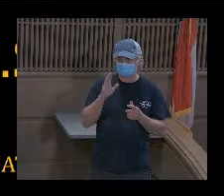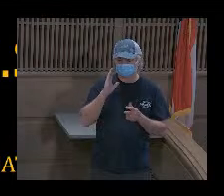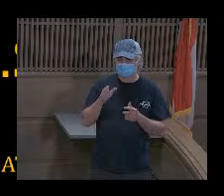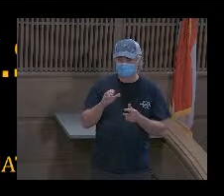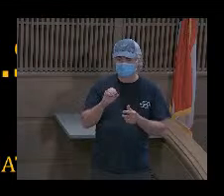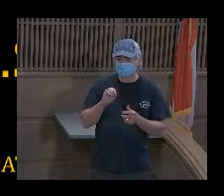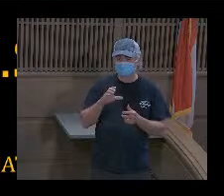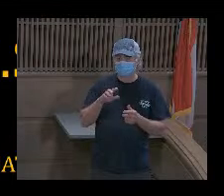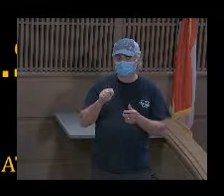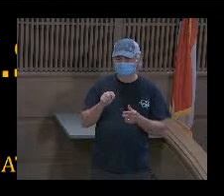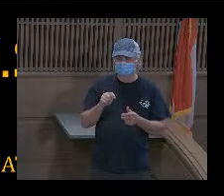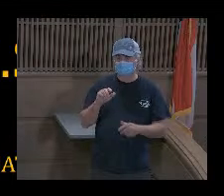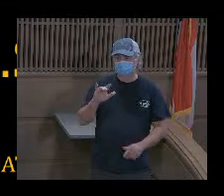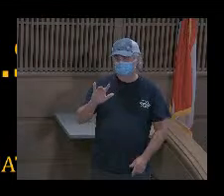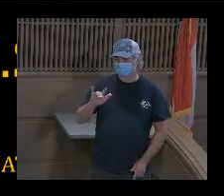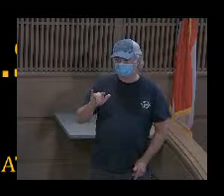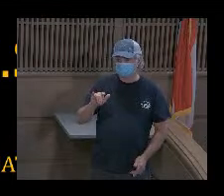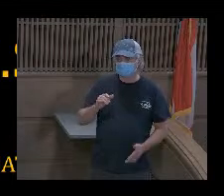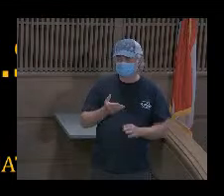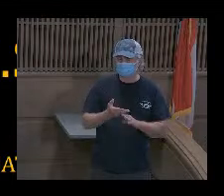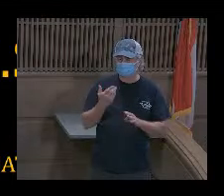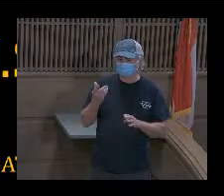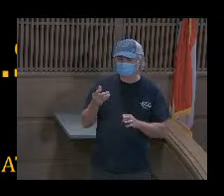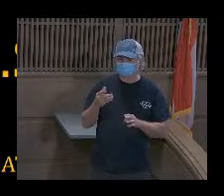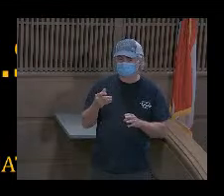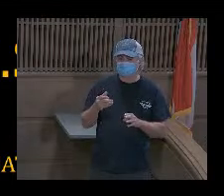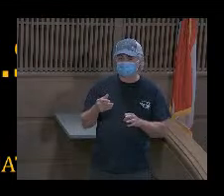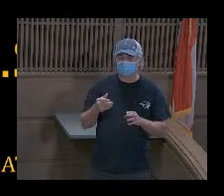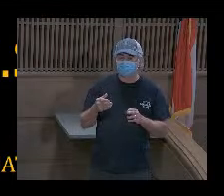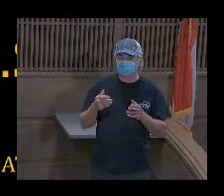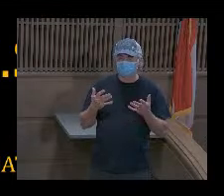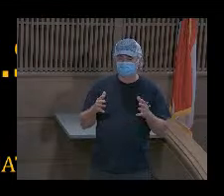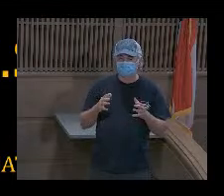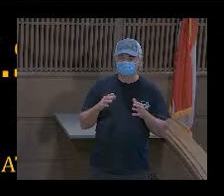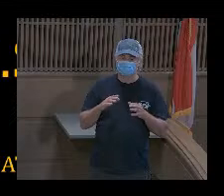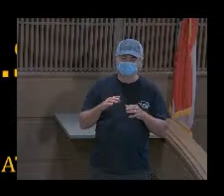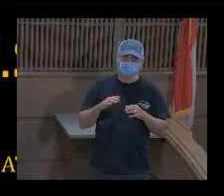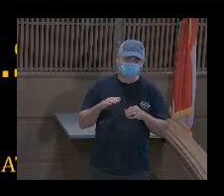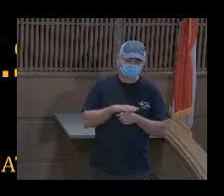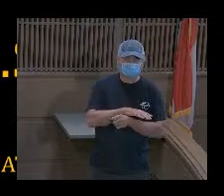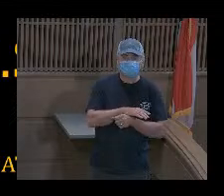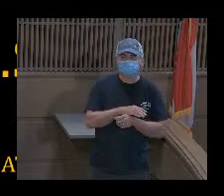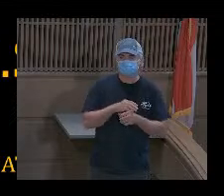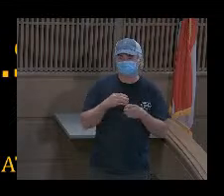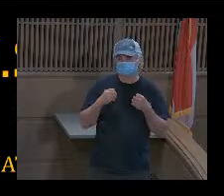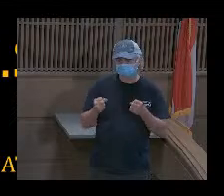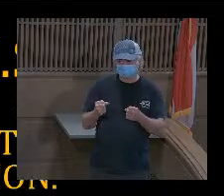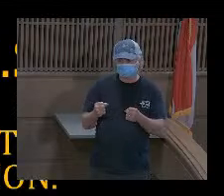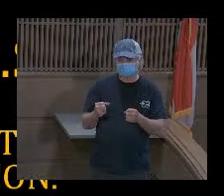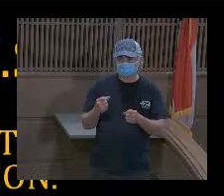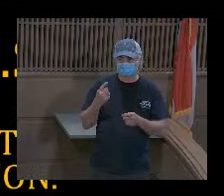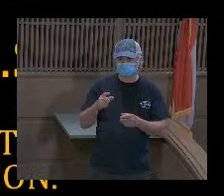October 25th before your vaccine is in your system and ready to fight off the virus.